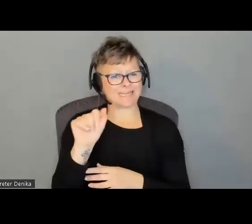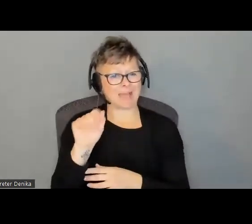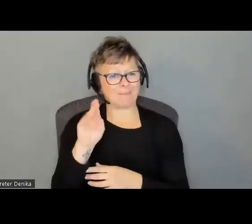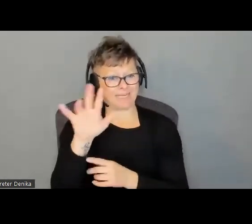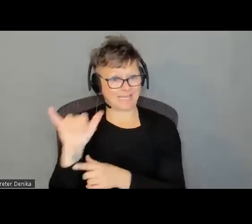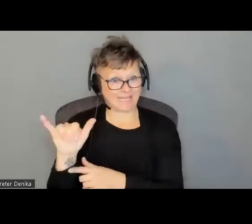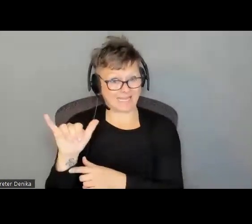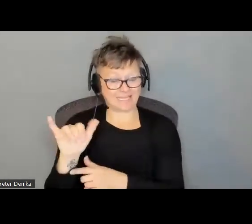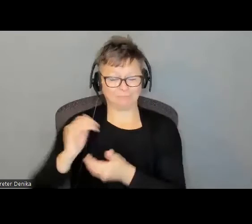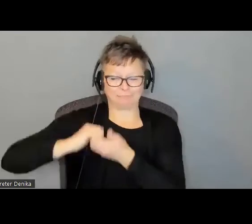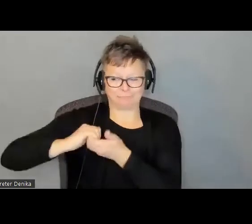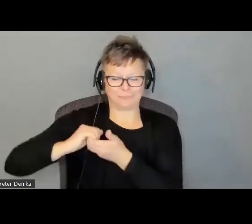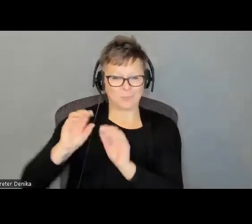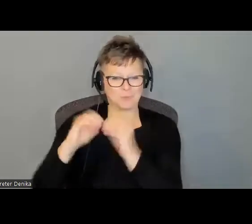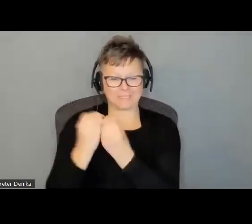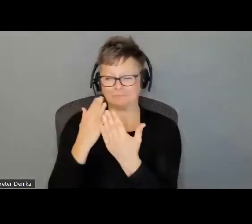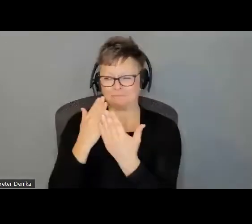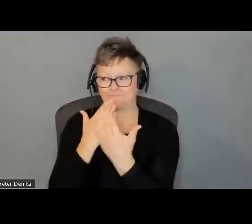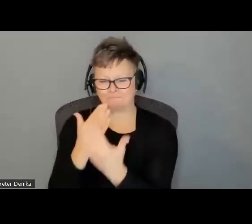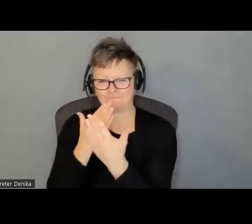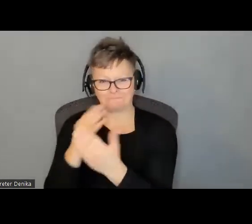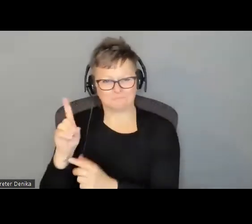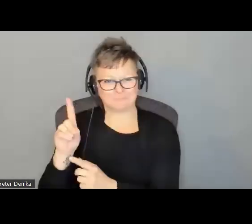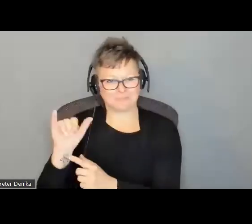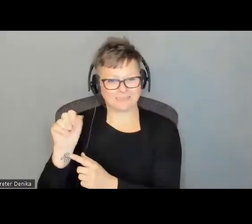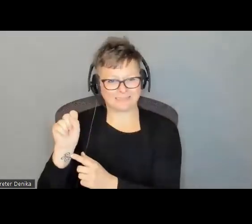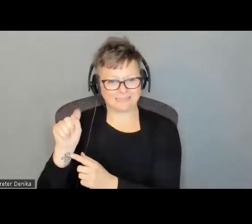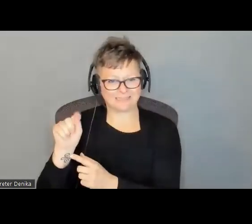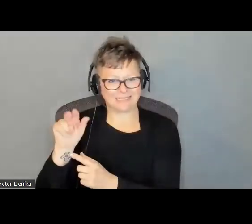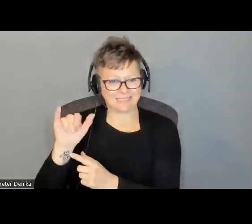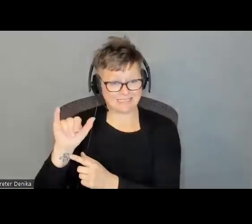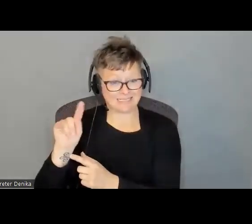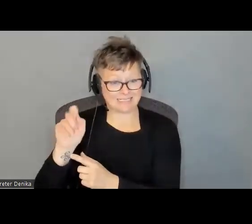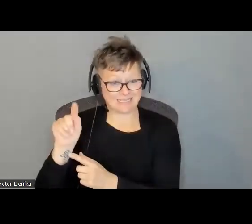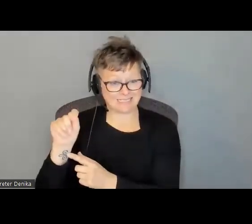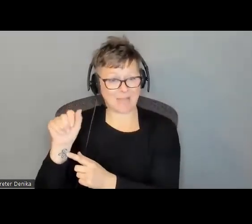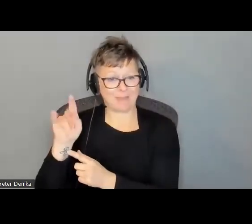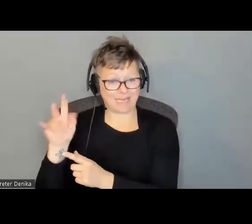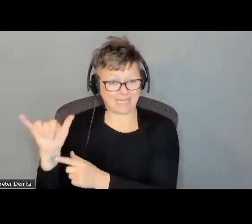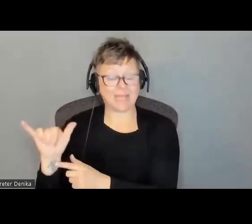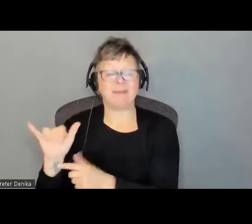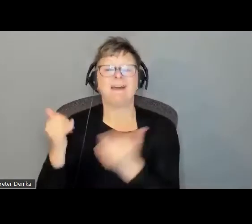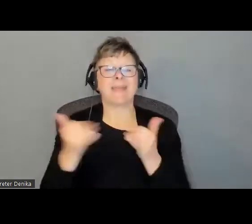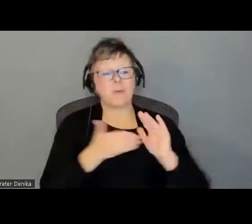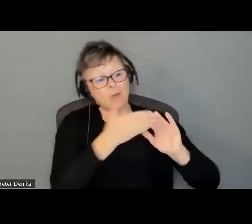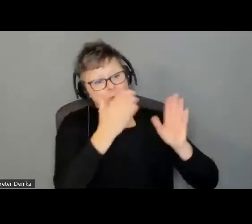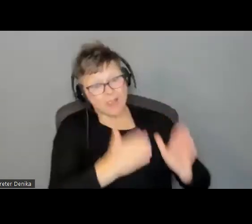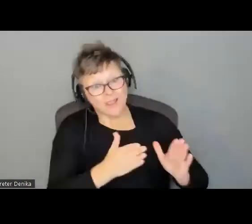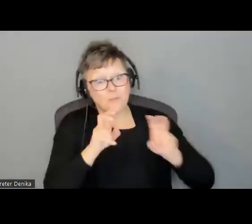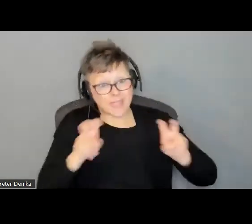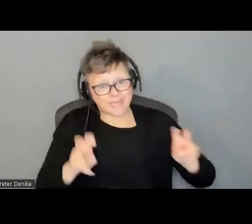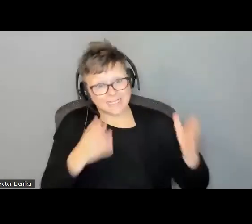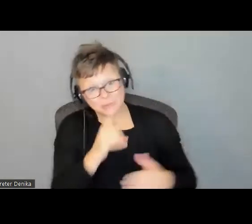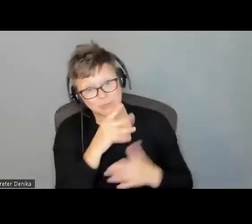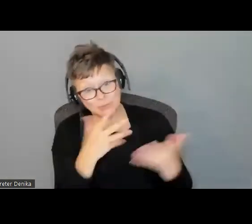you, Distinctability team, by the way. I'd like to now introduce our moderator and the panelists. Our moderator